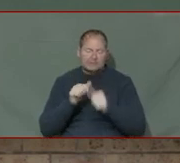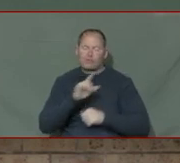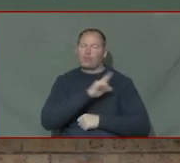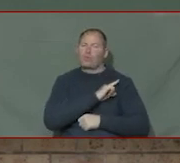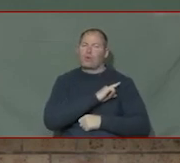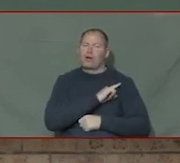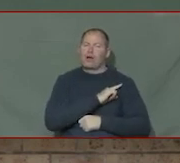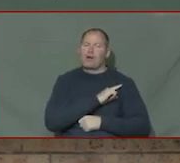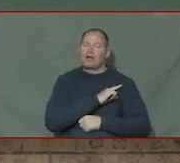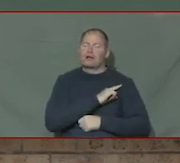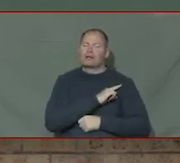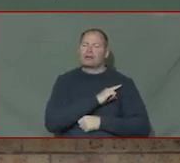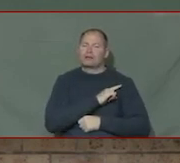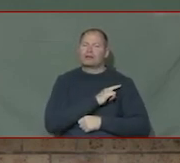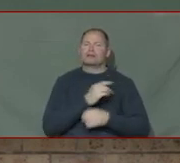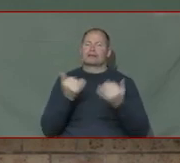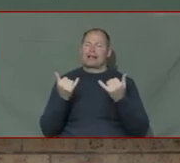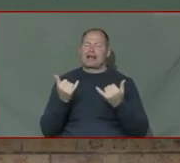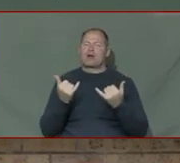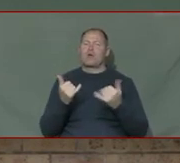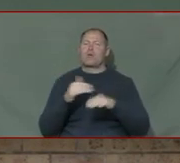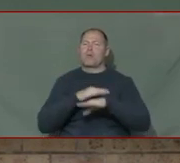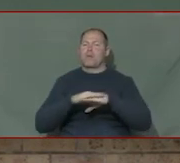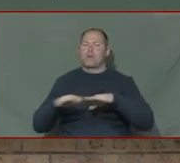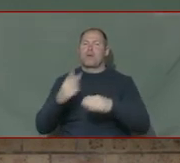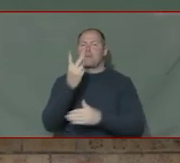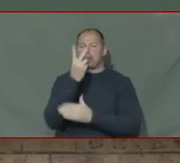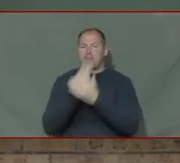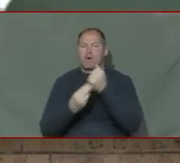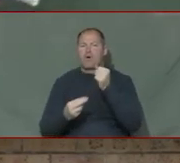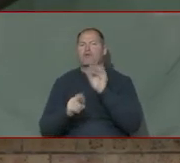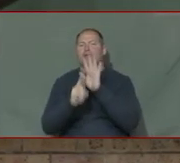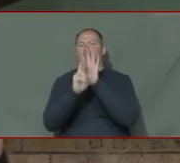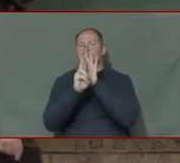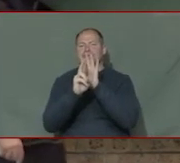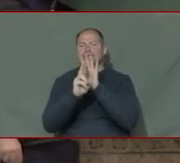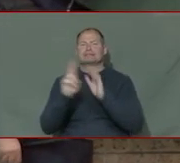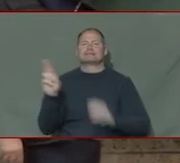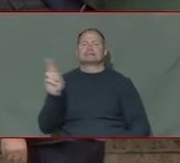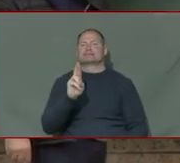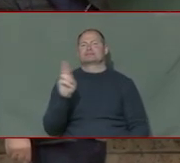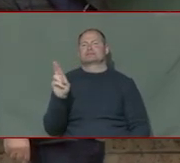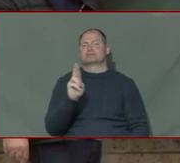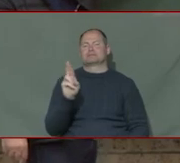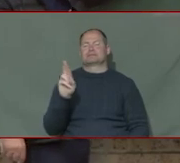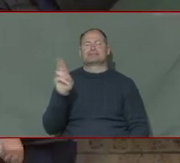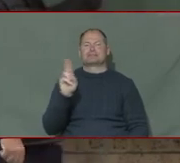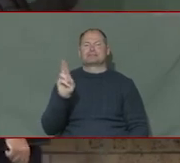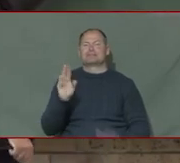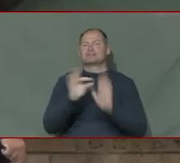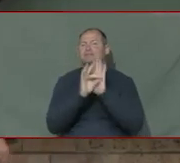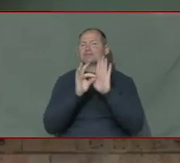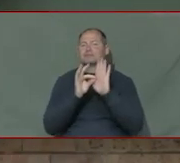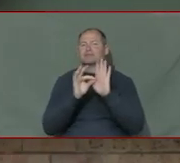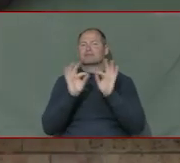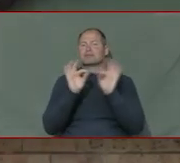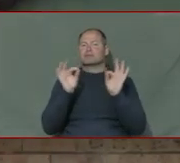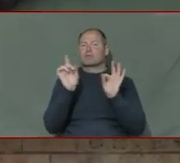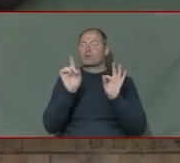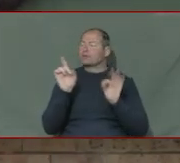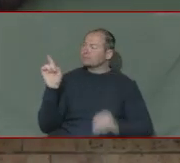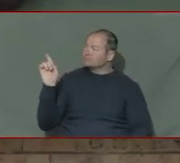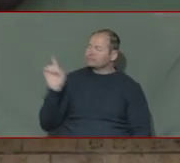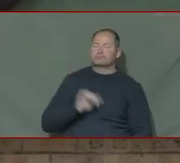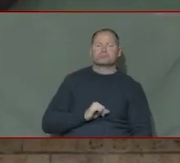perpendicular height represents the radius. And the radius is given by the formula x minus x squared. So the base is